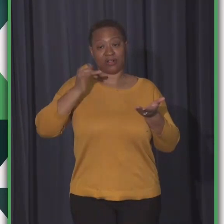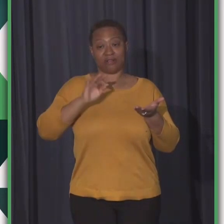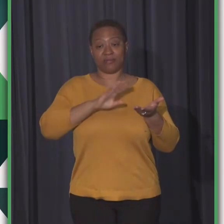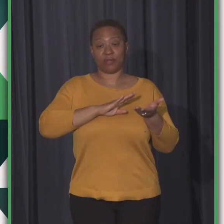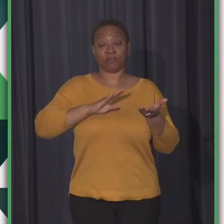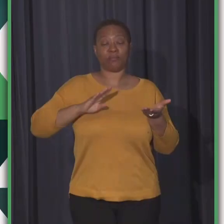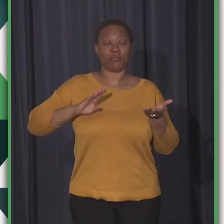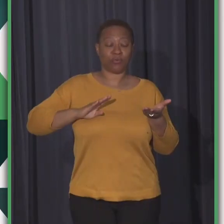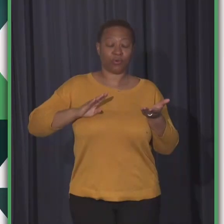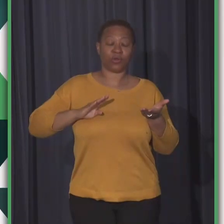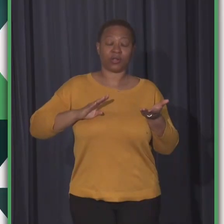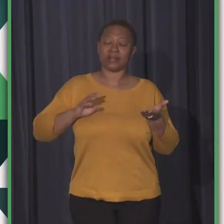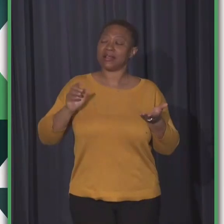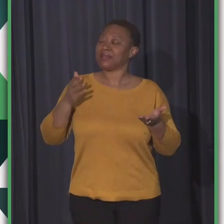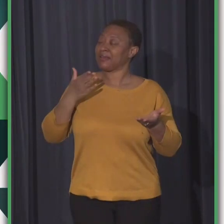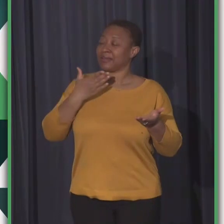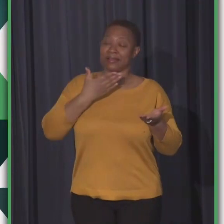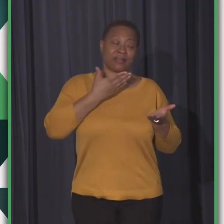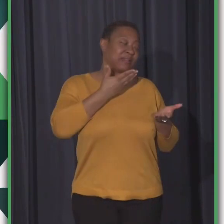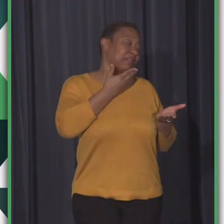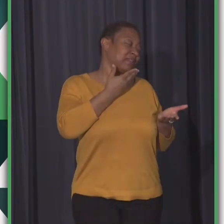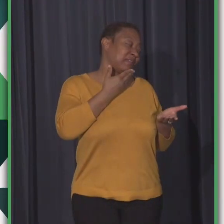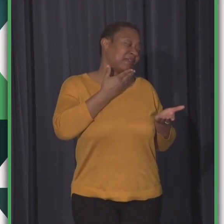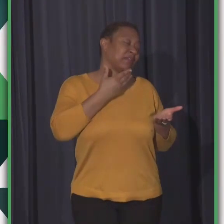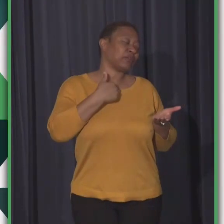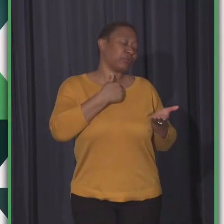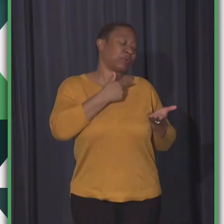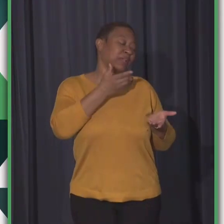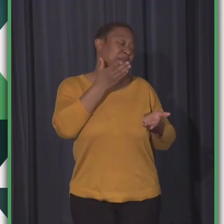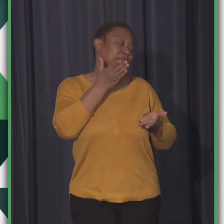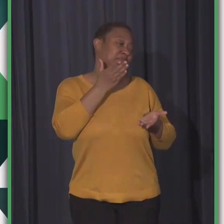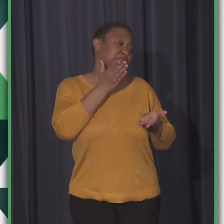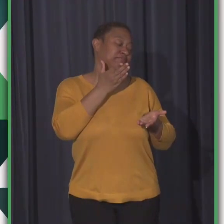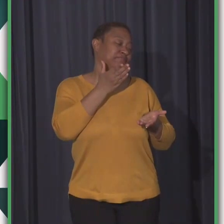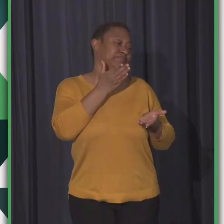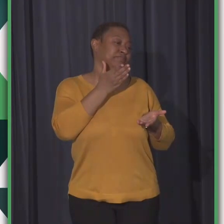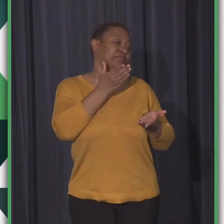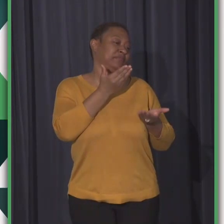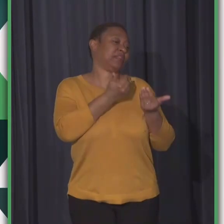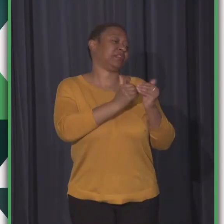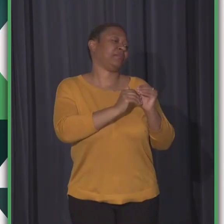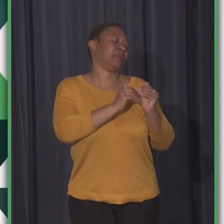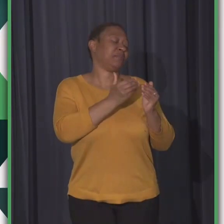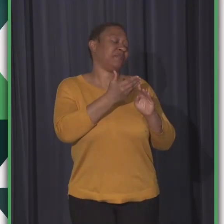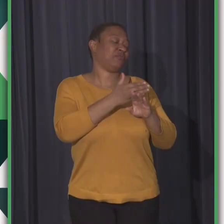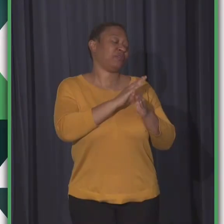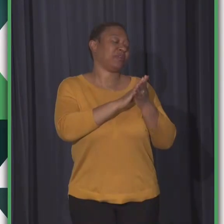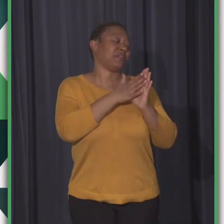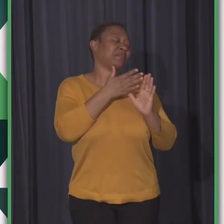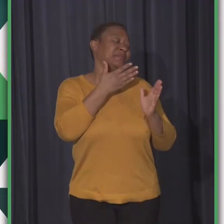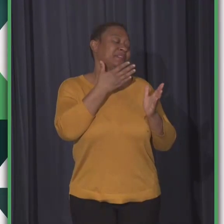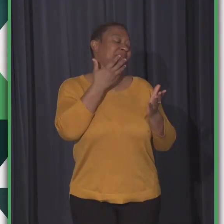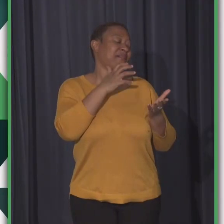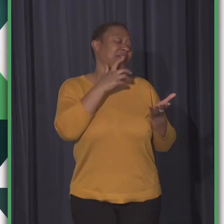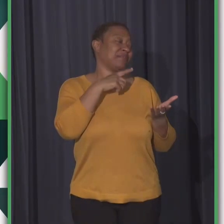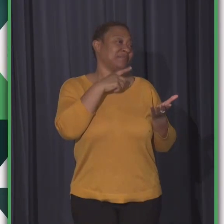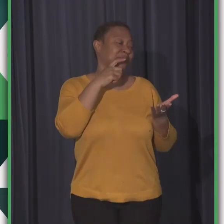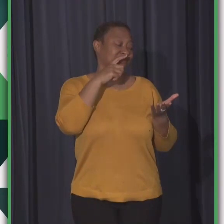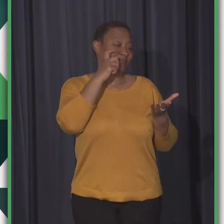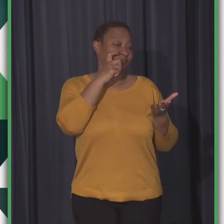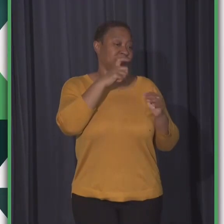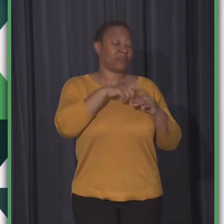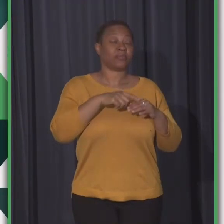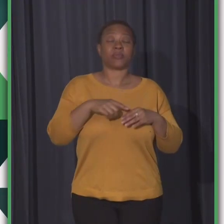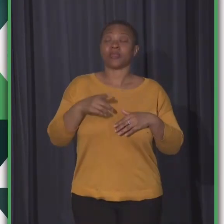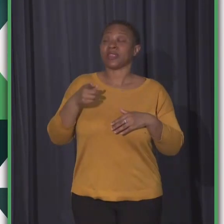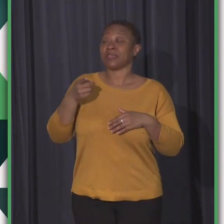To we can update. nip it in the bud Yeah. while it's still And kind of cold. and It's then, not hot yet. Yeah, like you said, the numbers are still going